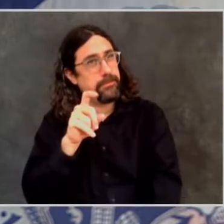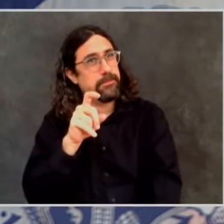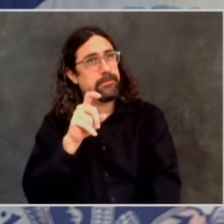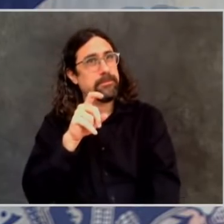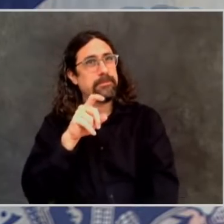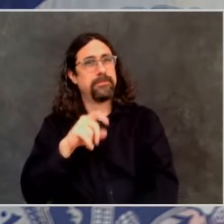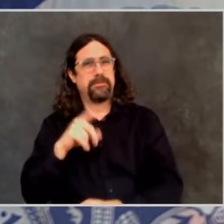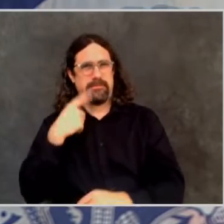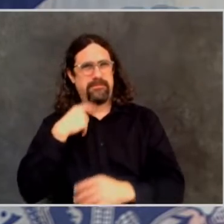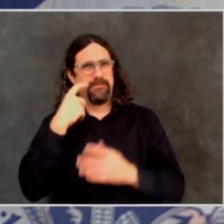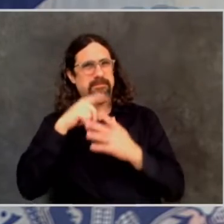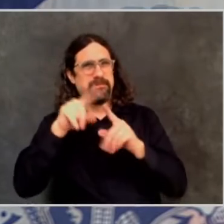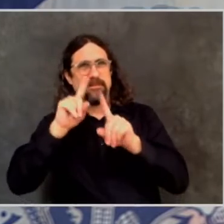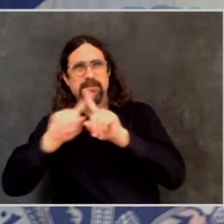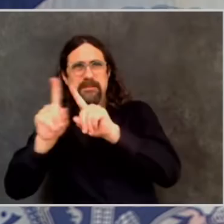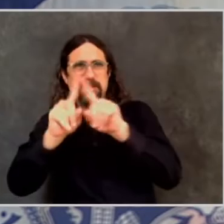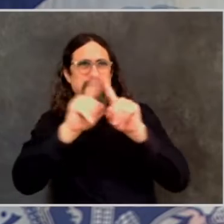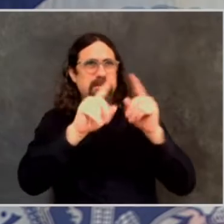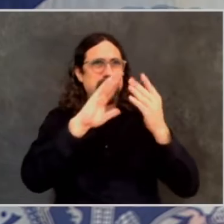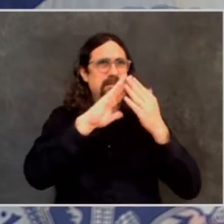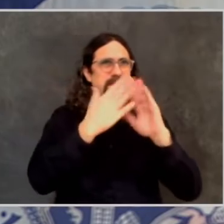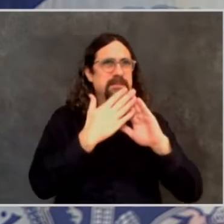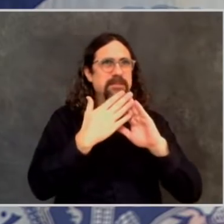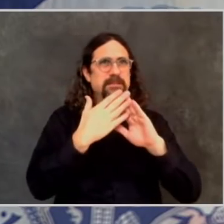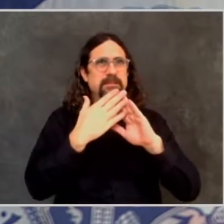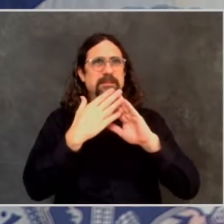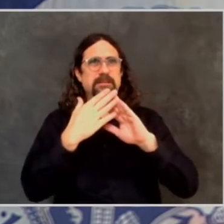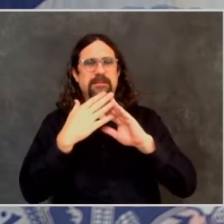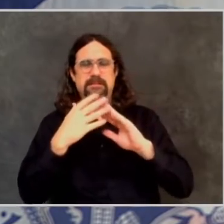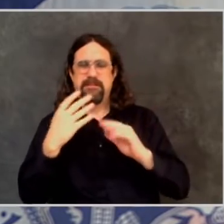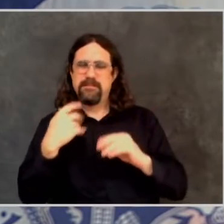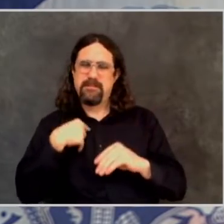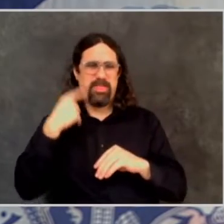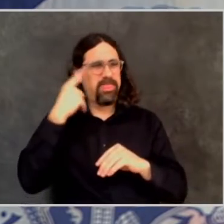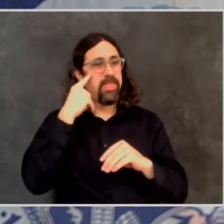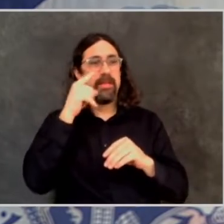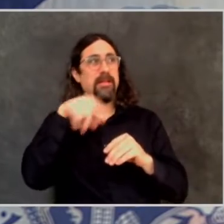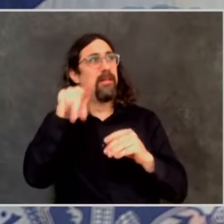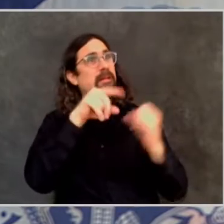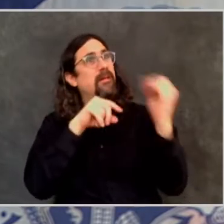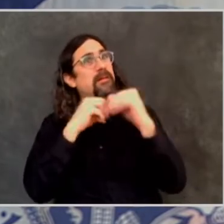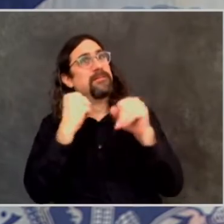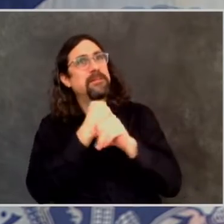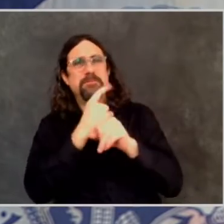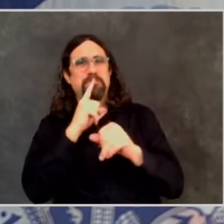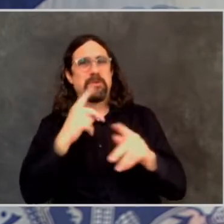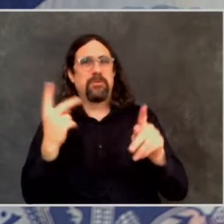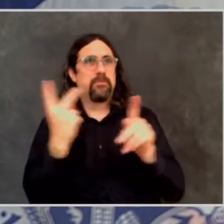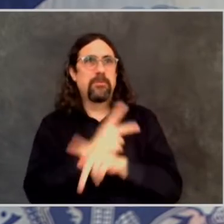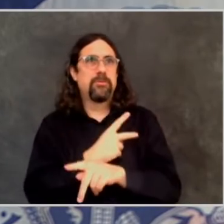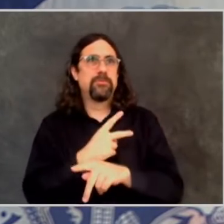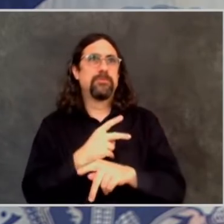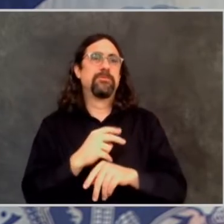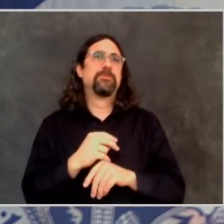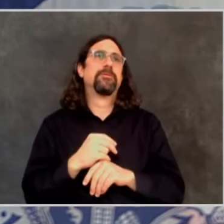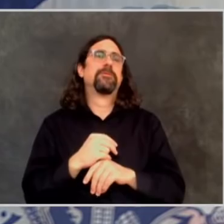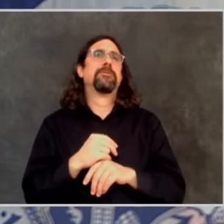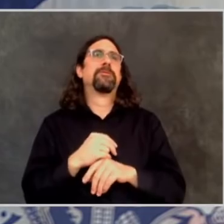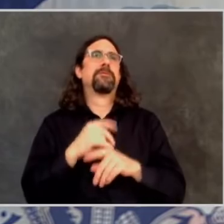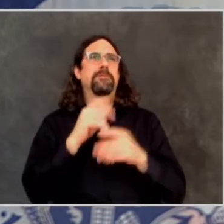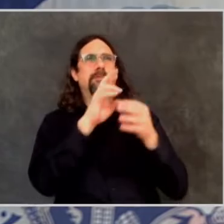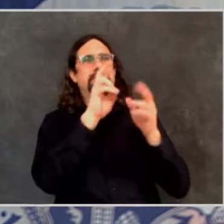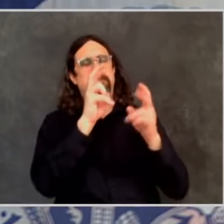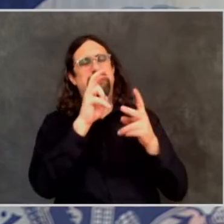of community clinics engaged in this pandemic? We hear nothing